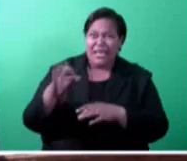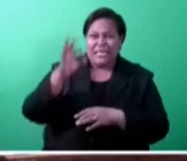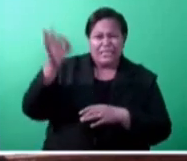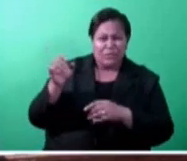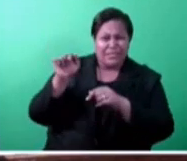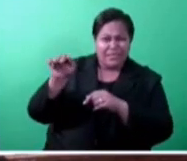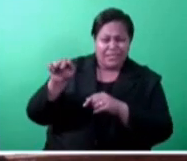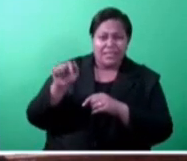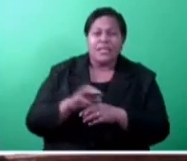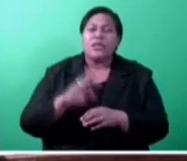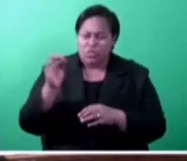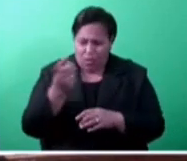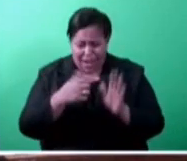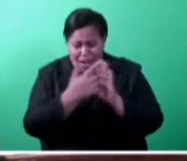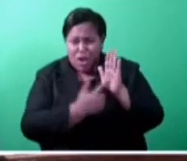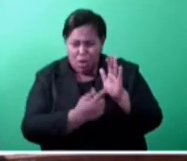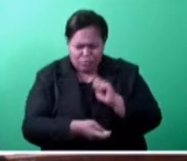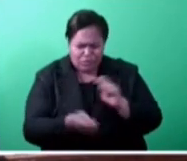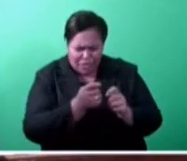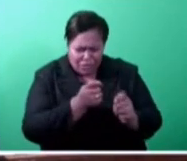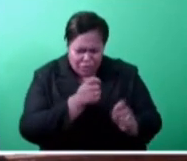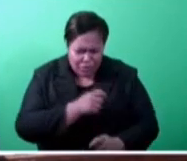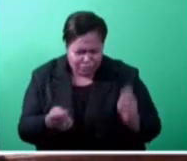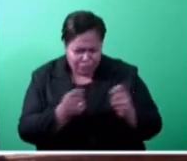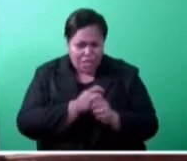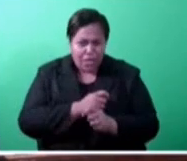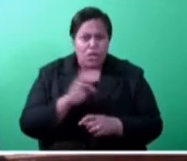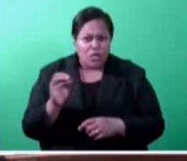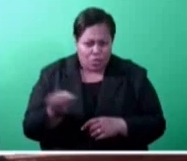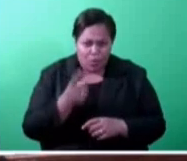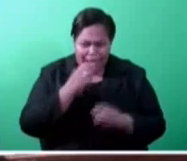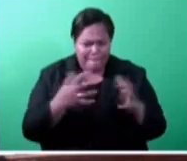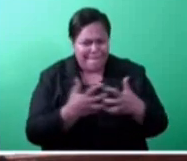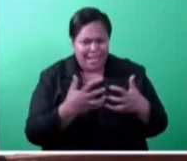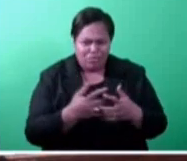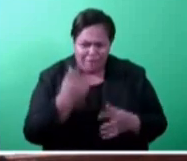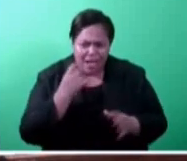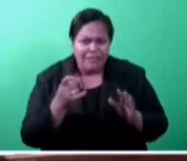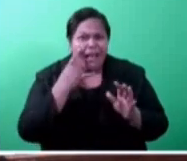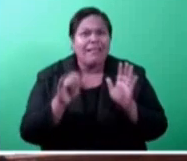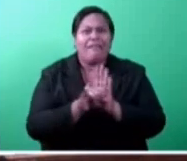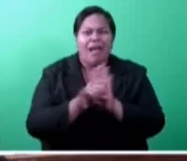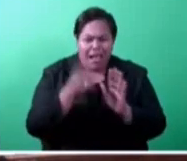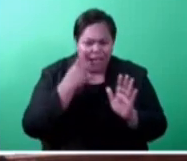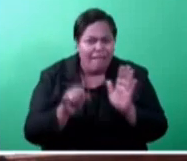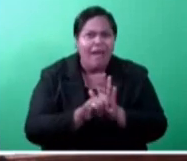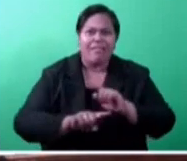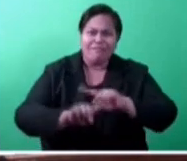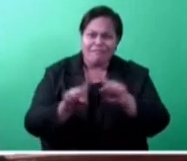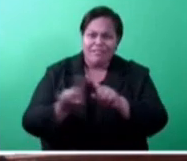been amended several times to reflect the latest findings and science of the ozone layer. It has also evolved